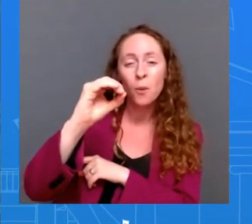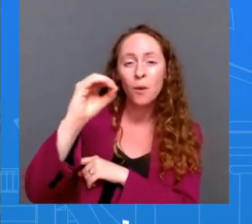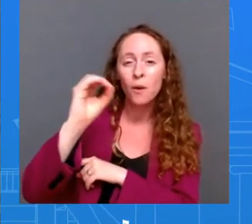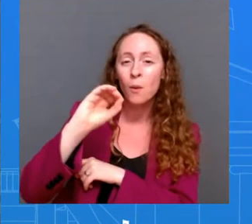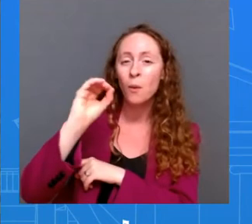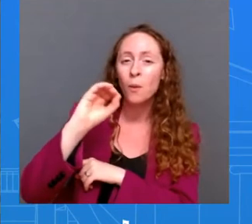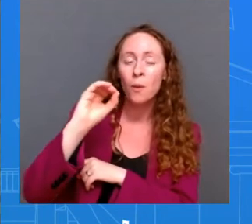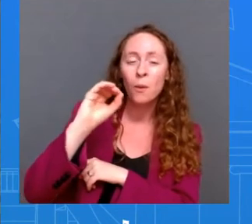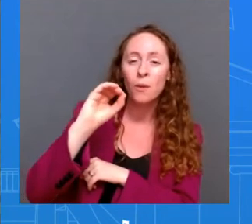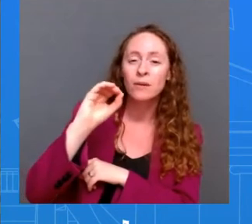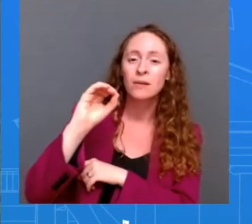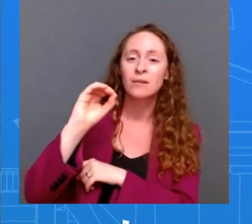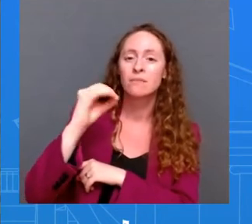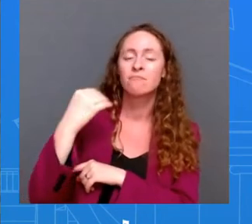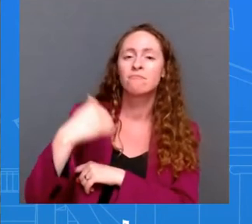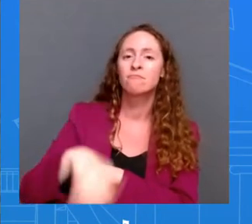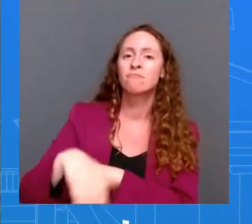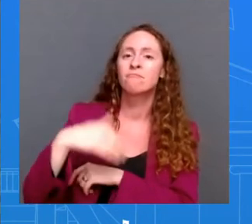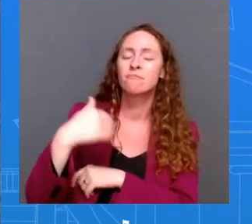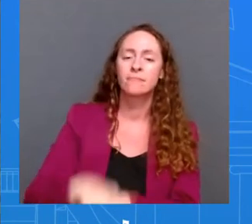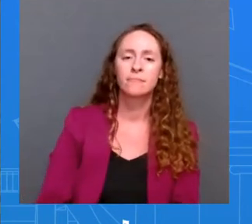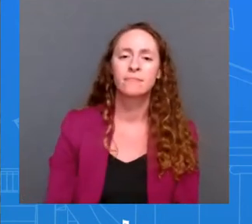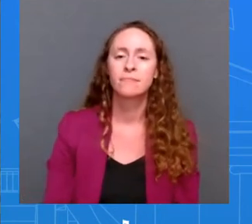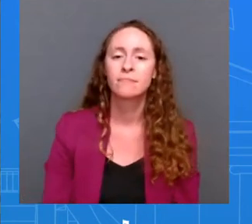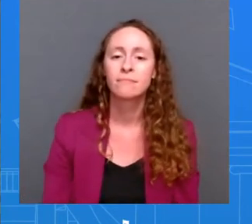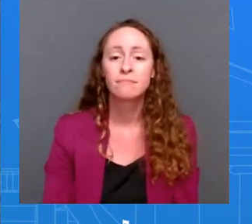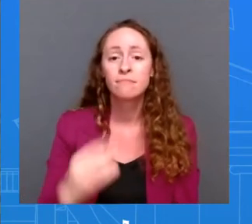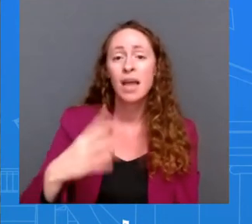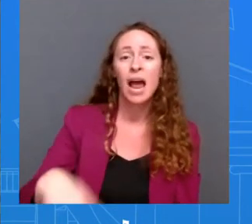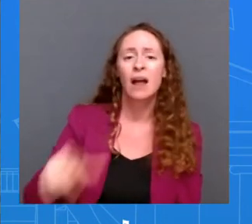many experts talk about how,